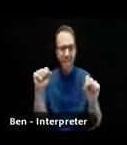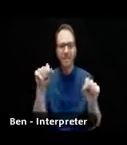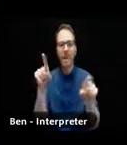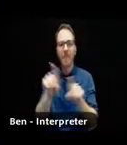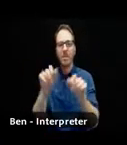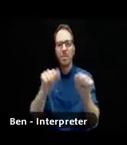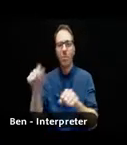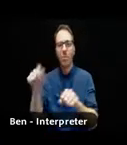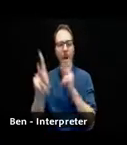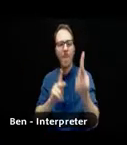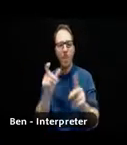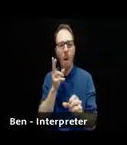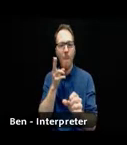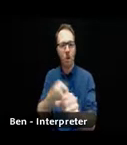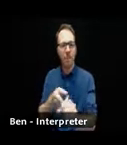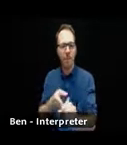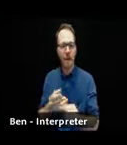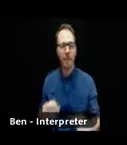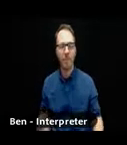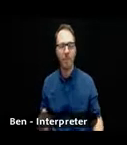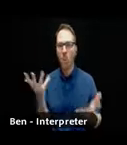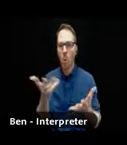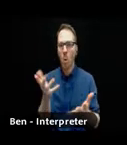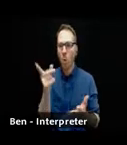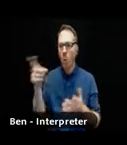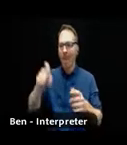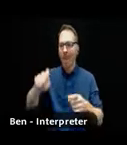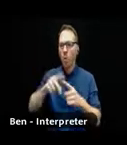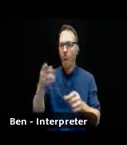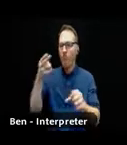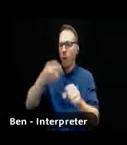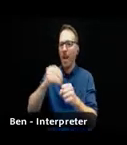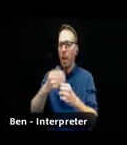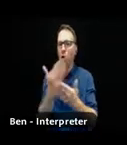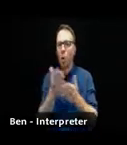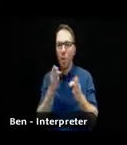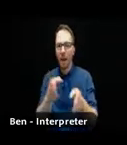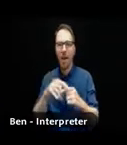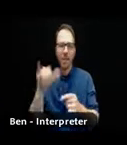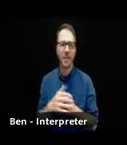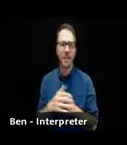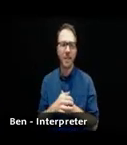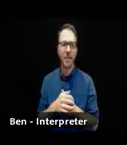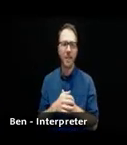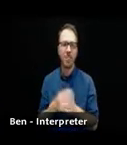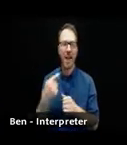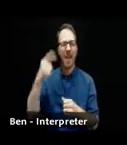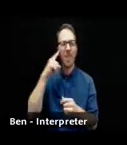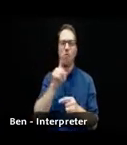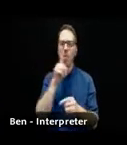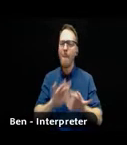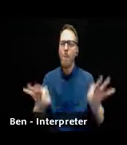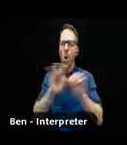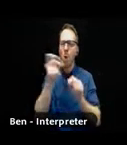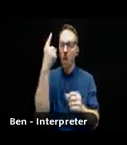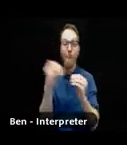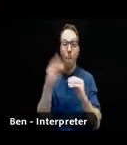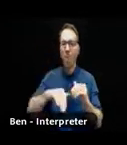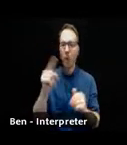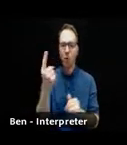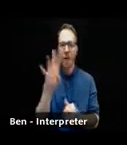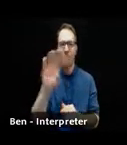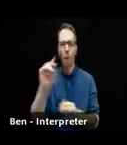for people participating in it? What would you have needed to participate in a good way in this? I think it's really important to understand that it's more than just 40 hours